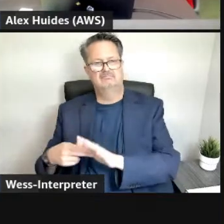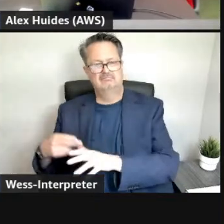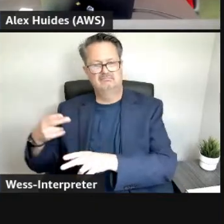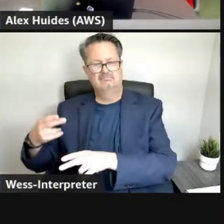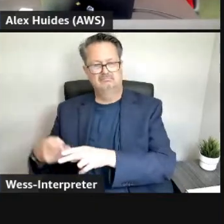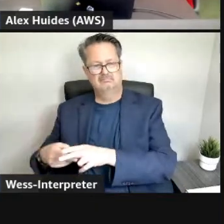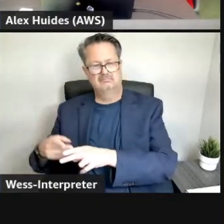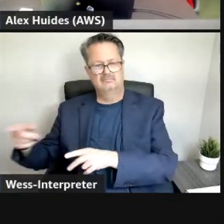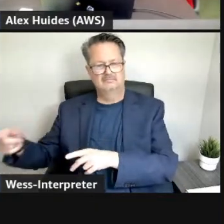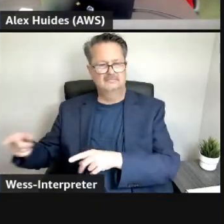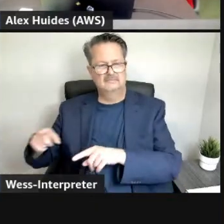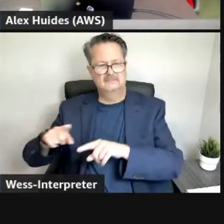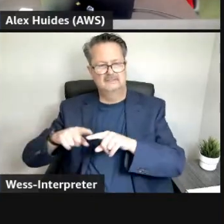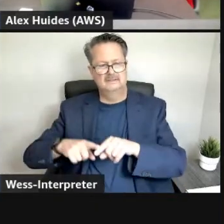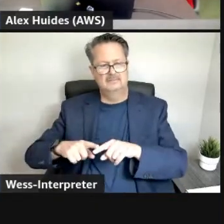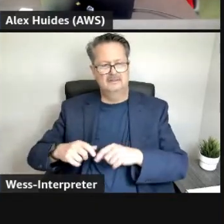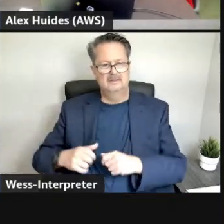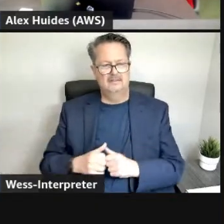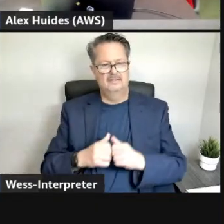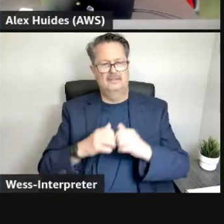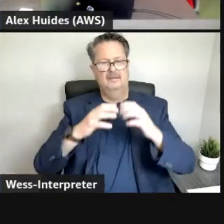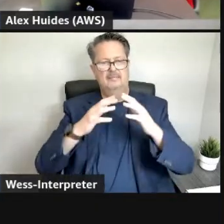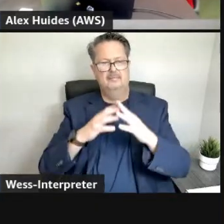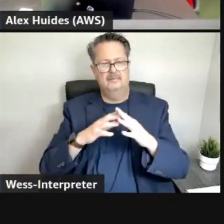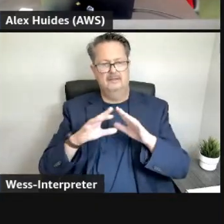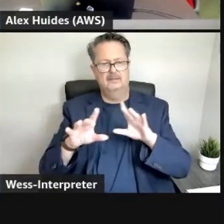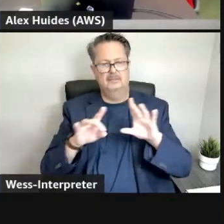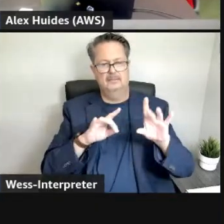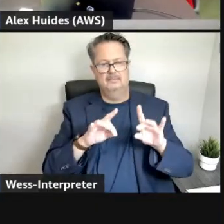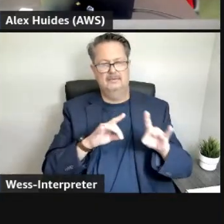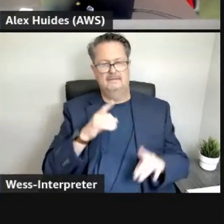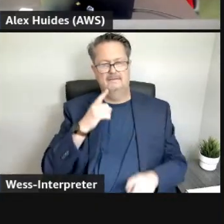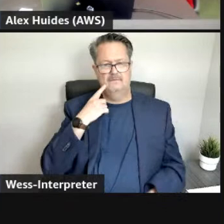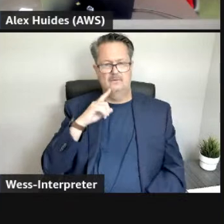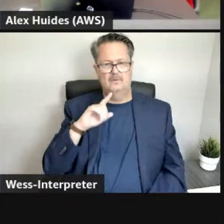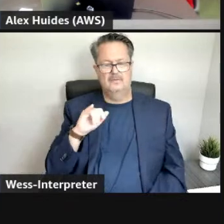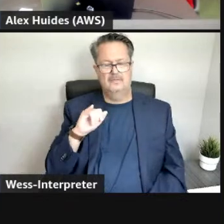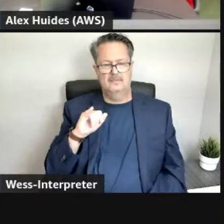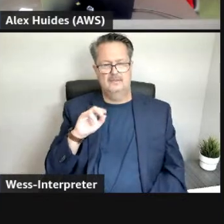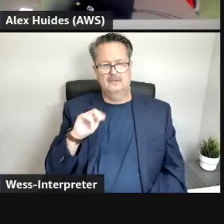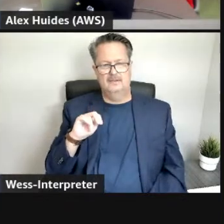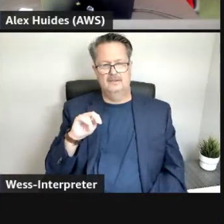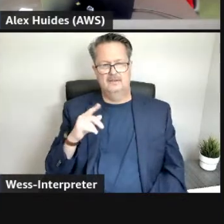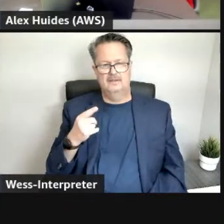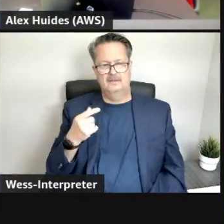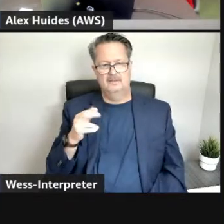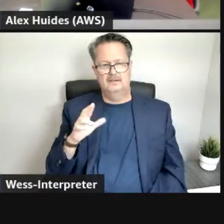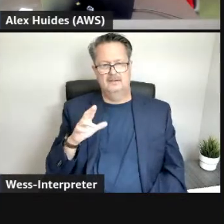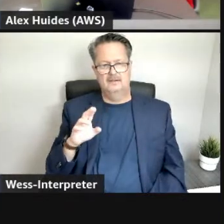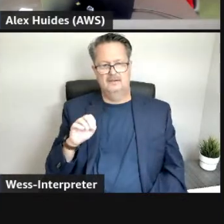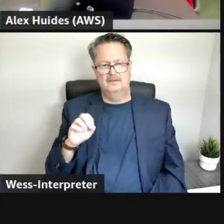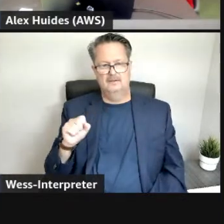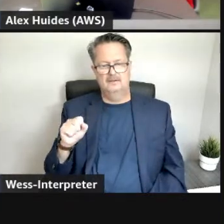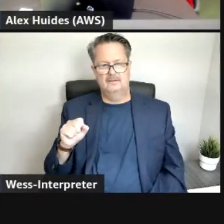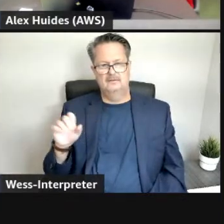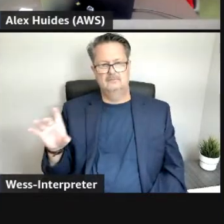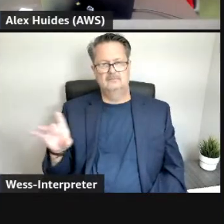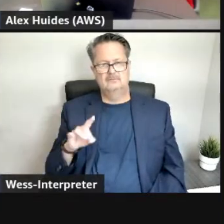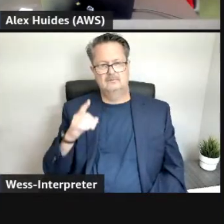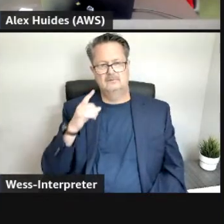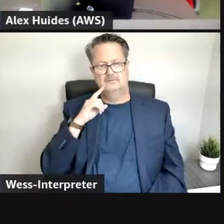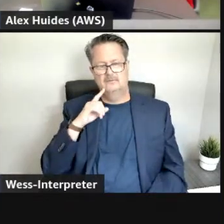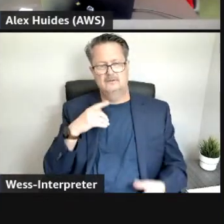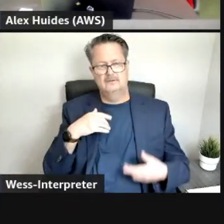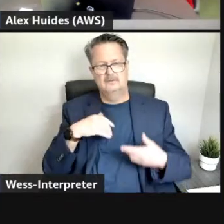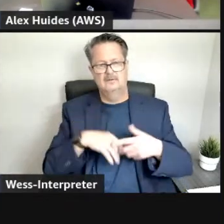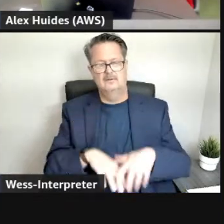actually on the implementations that you choose for your ingress. That is the ingress controller that you choose for your ingress. For